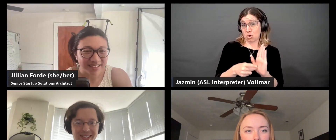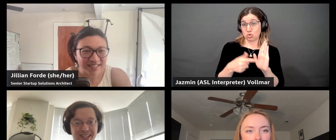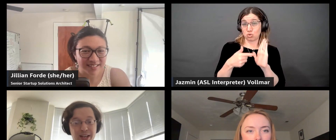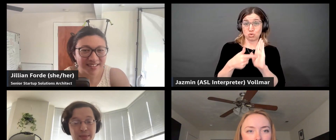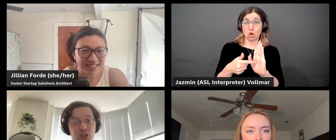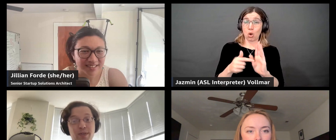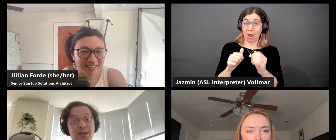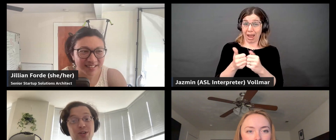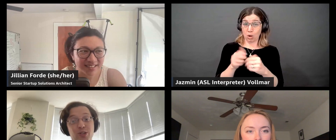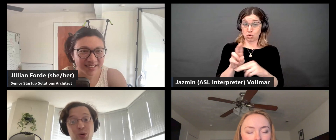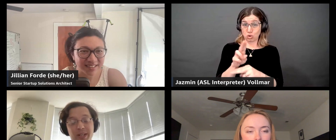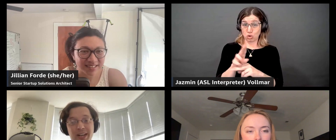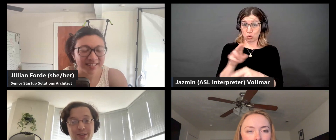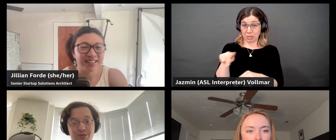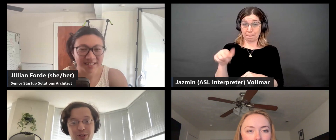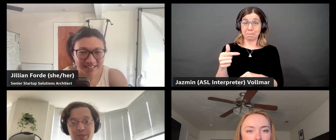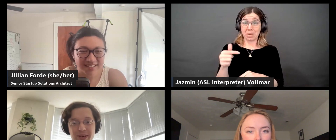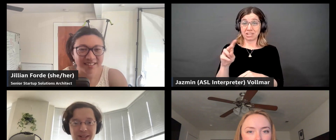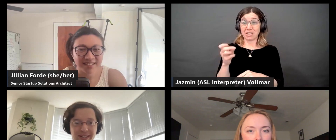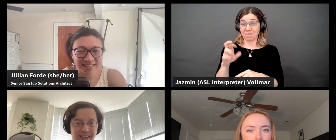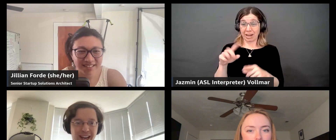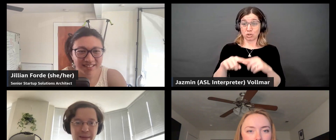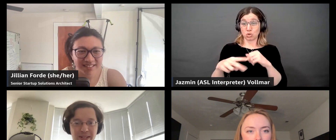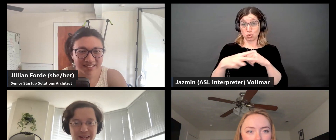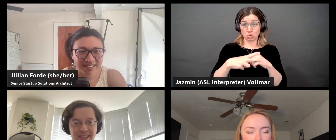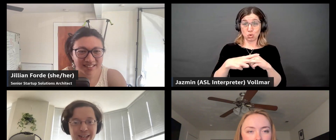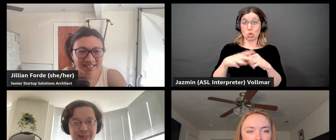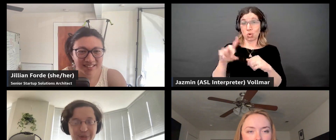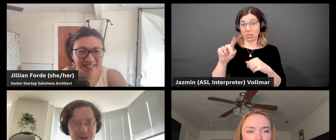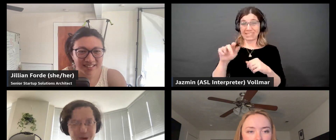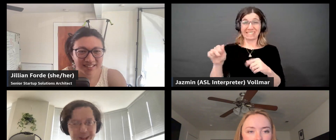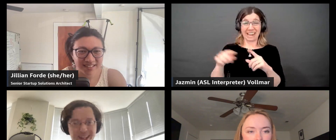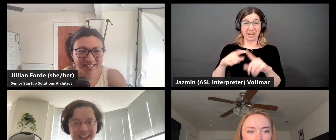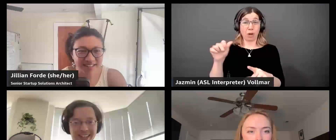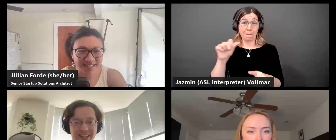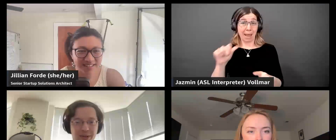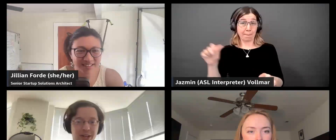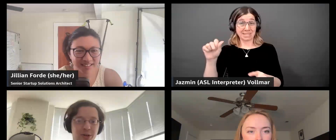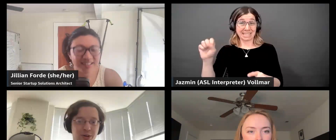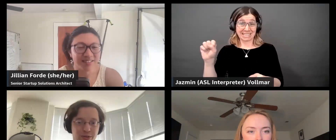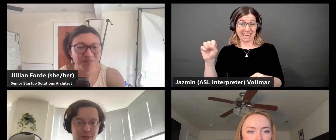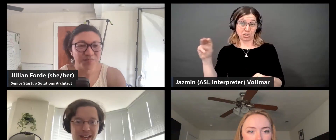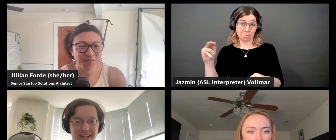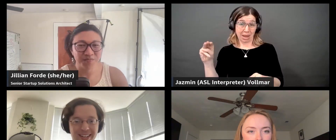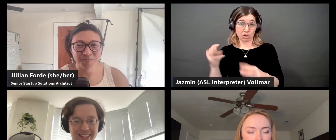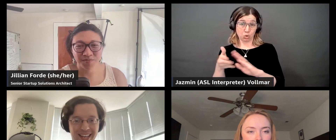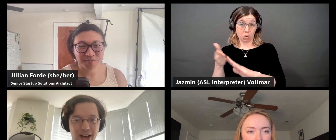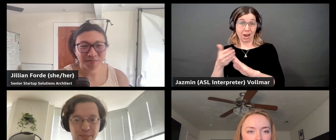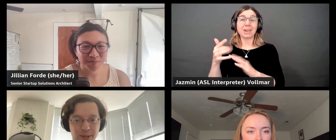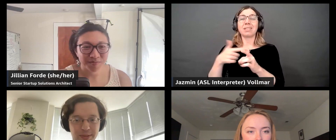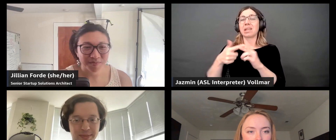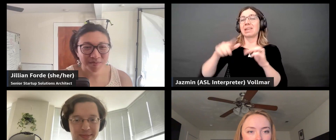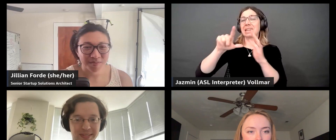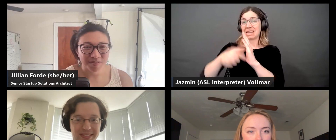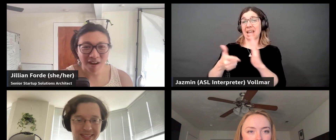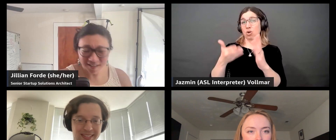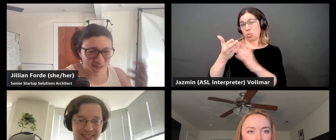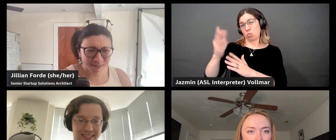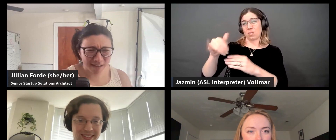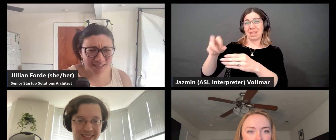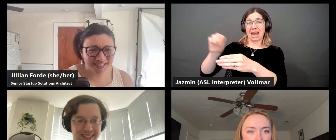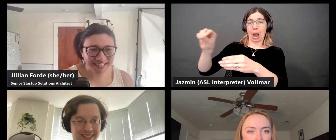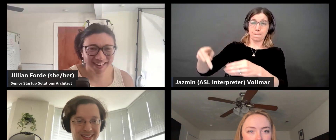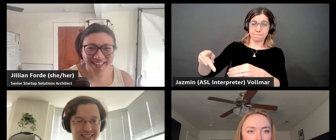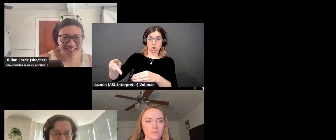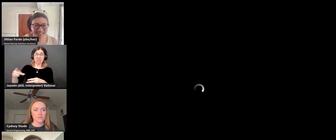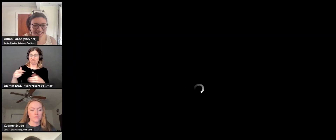use pgvector to store data from an Amazon SageMaker run, and then later go through that output. Awesome.